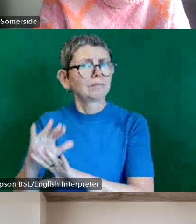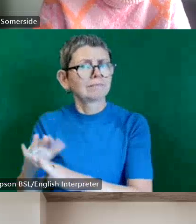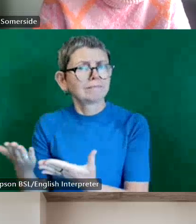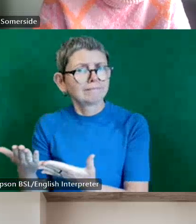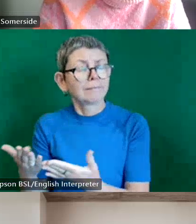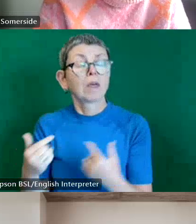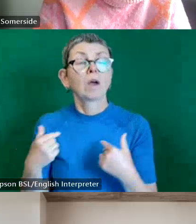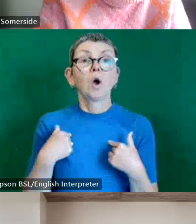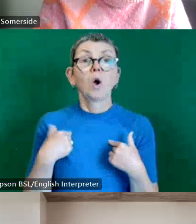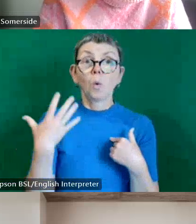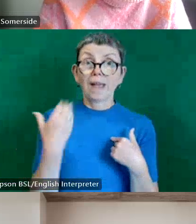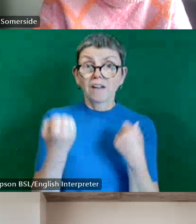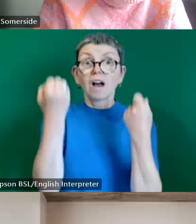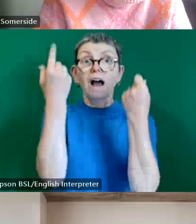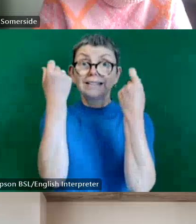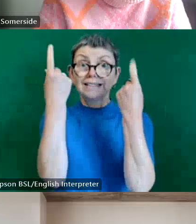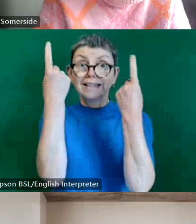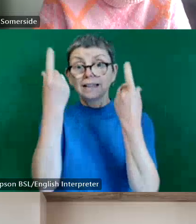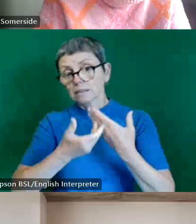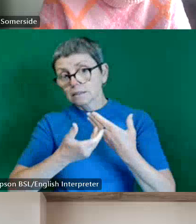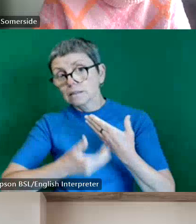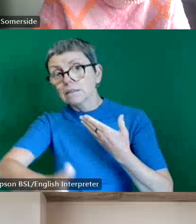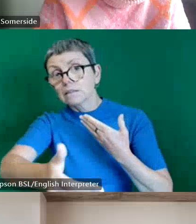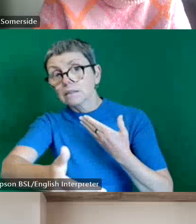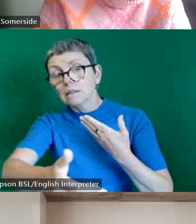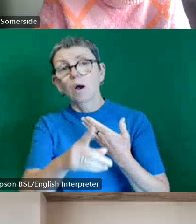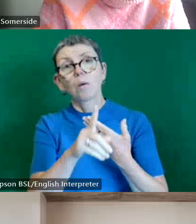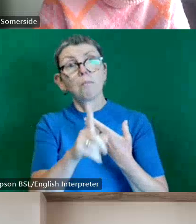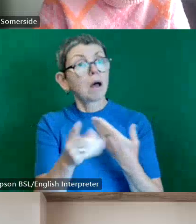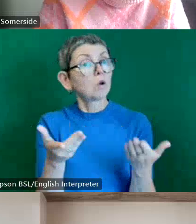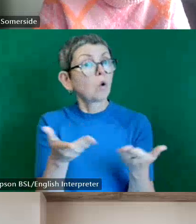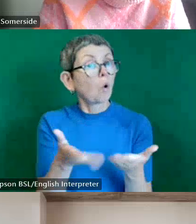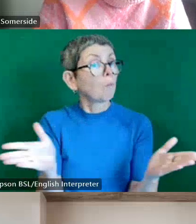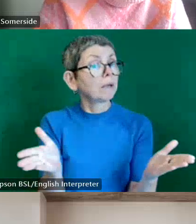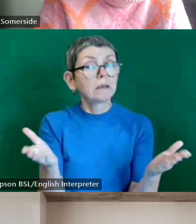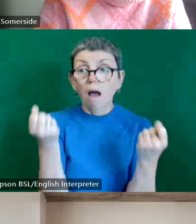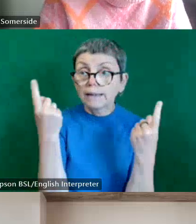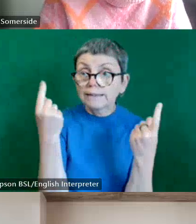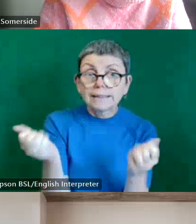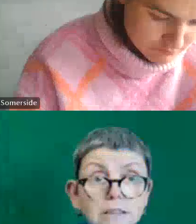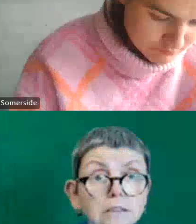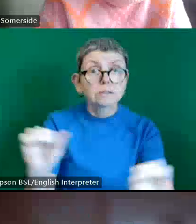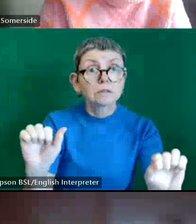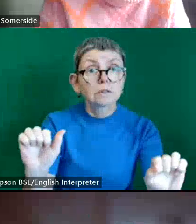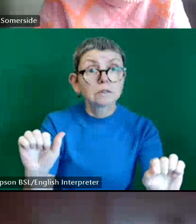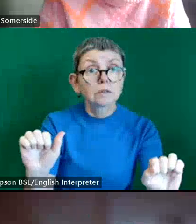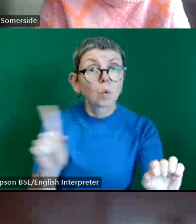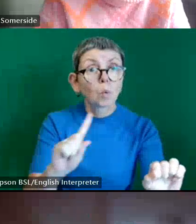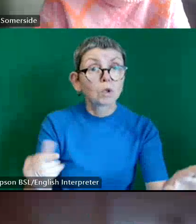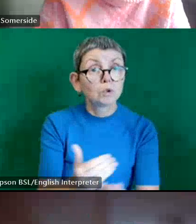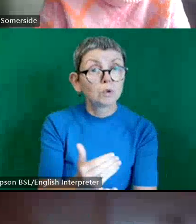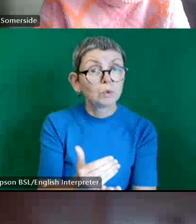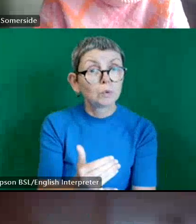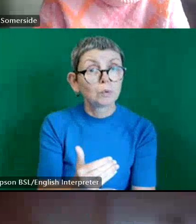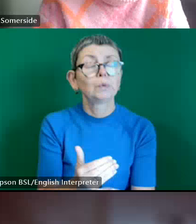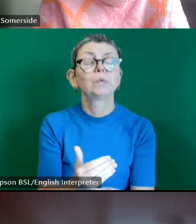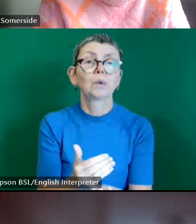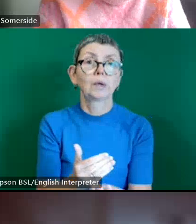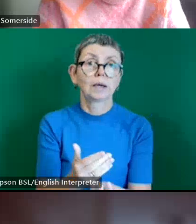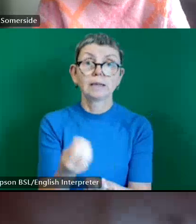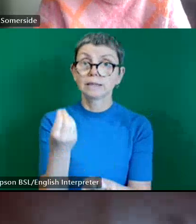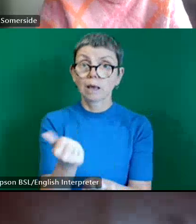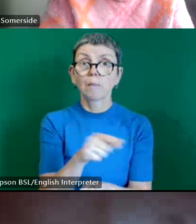forward, we're totally open to suggestions about what we might best do. And as I said, some of you will be